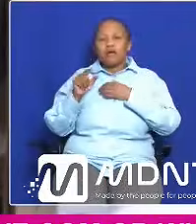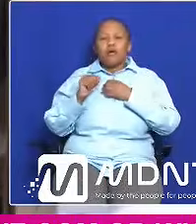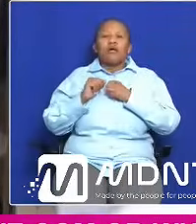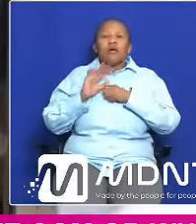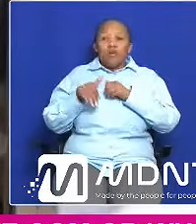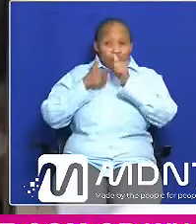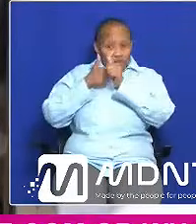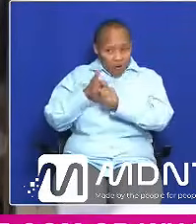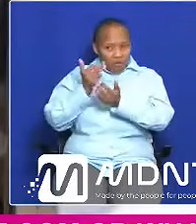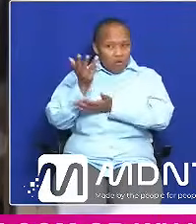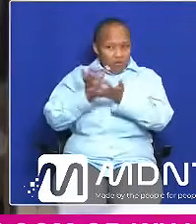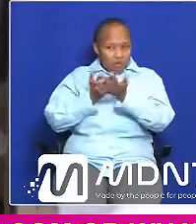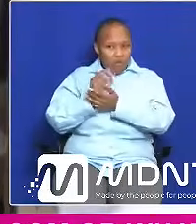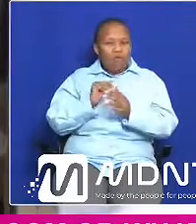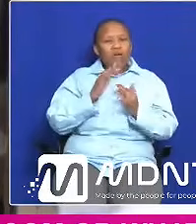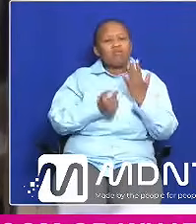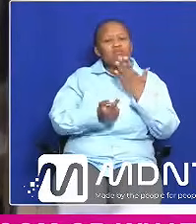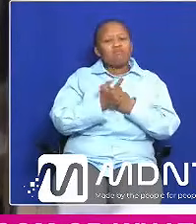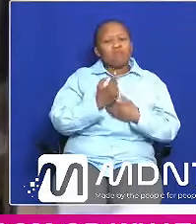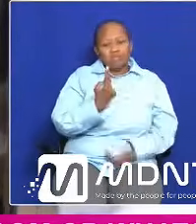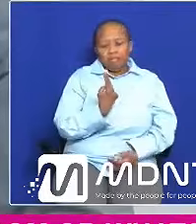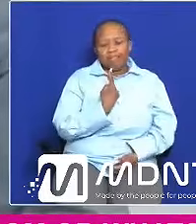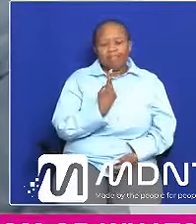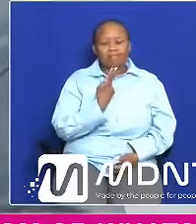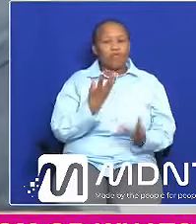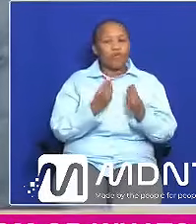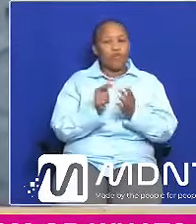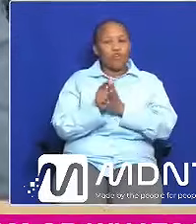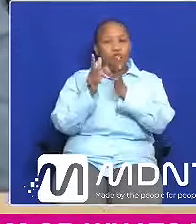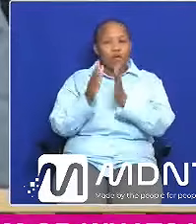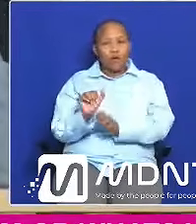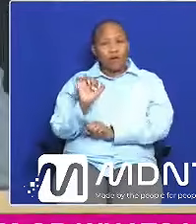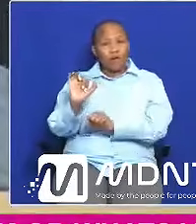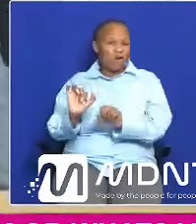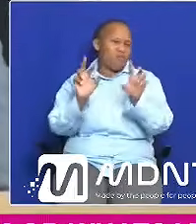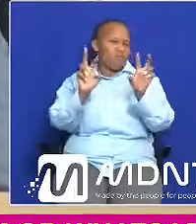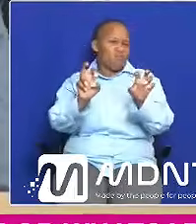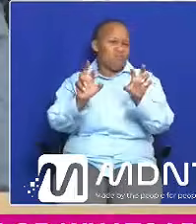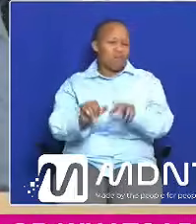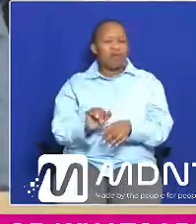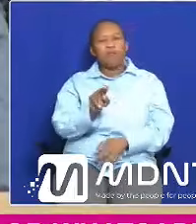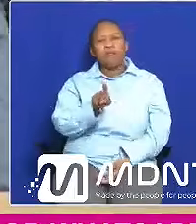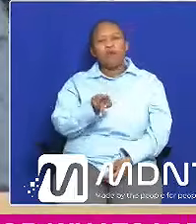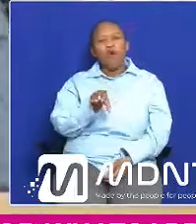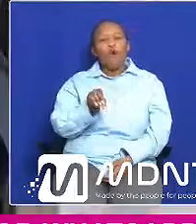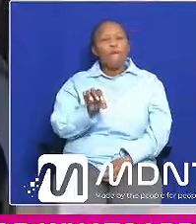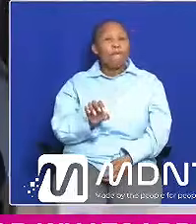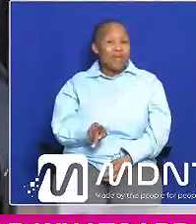these POPs from Nedbank. Of course I did. Okay. And these POPs